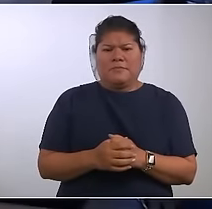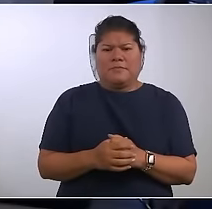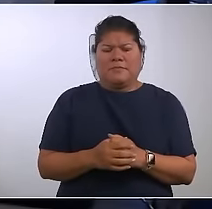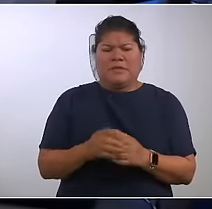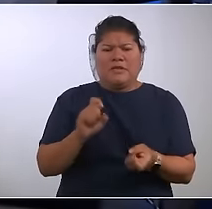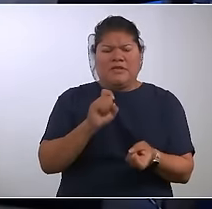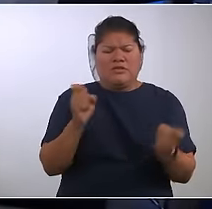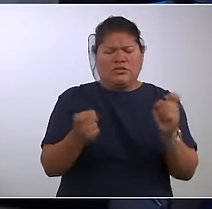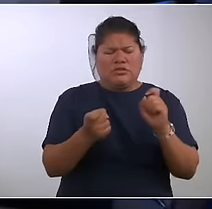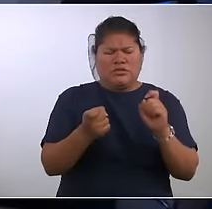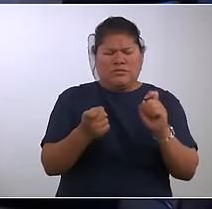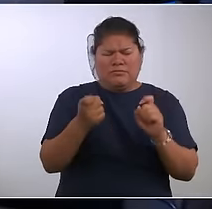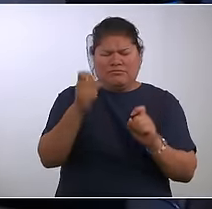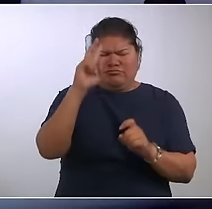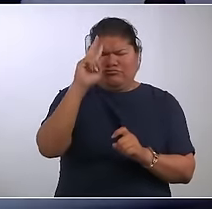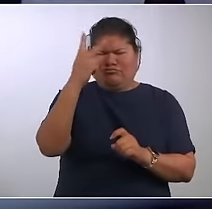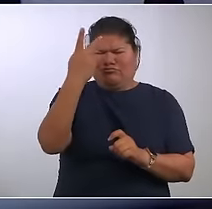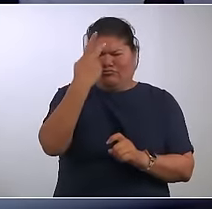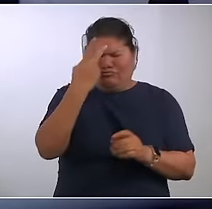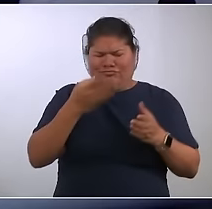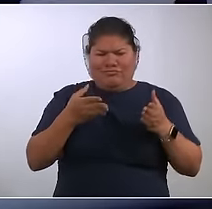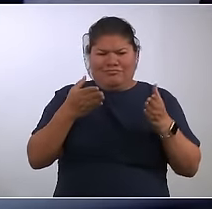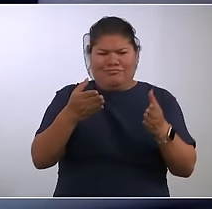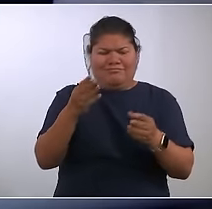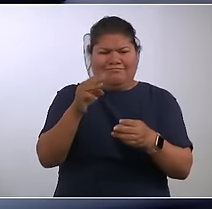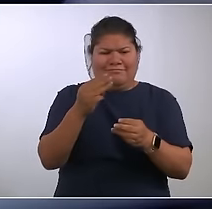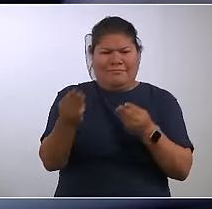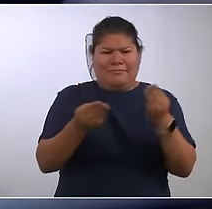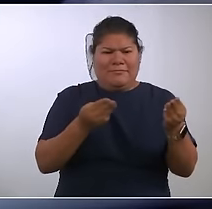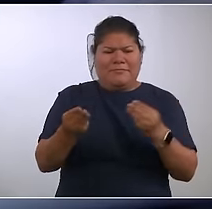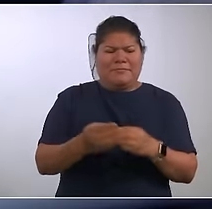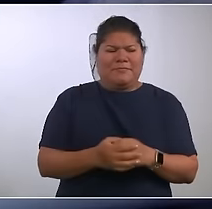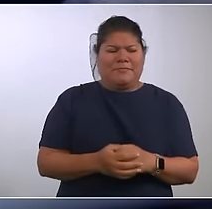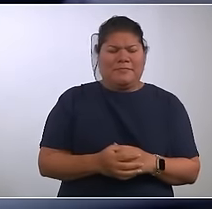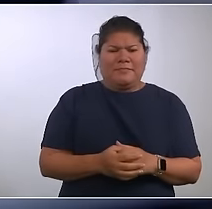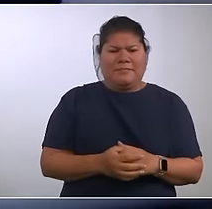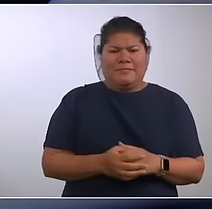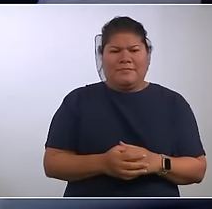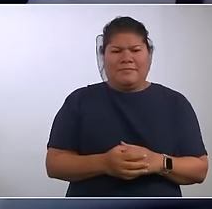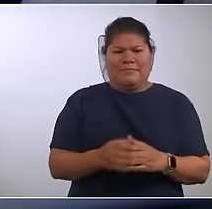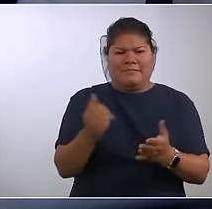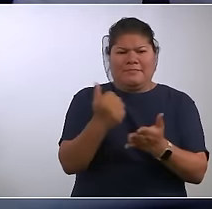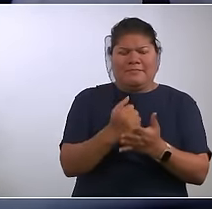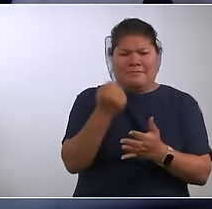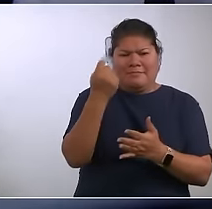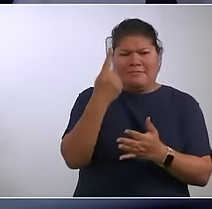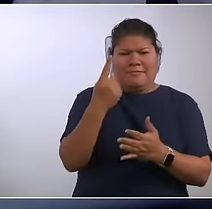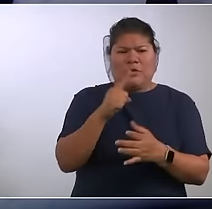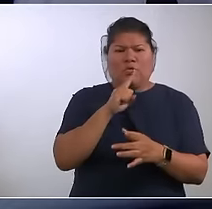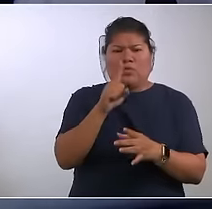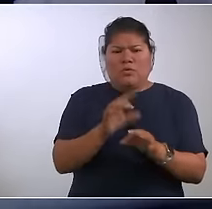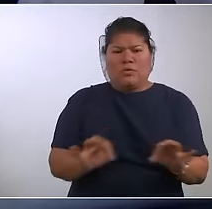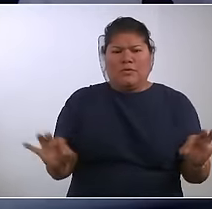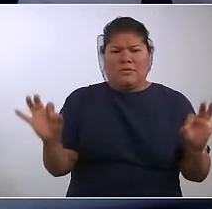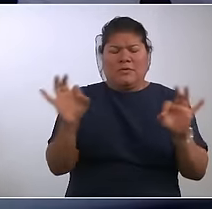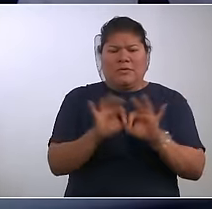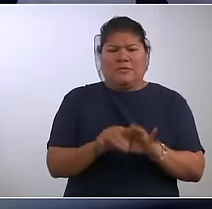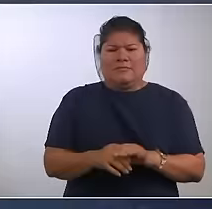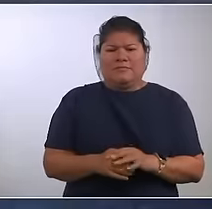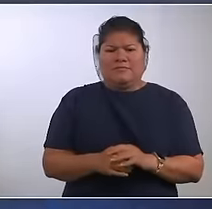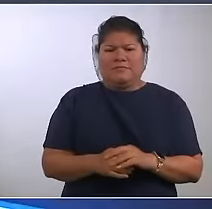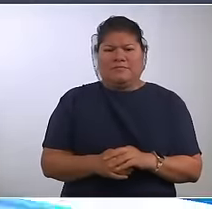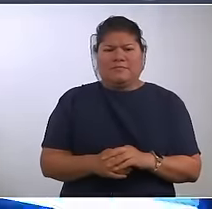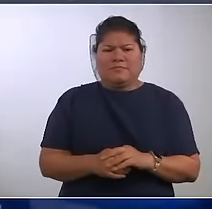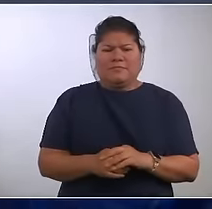Change my way of thinking about ministry. Cambia mi manera de pensar del ministerio. And help me to understand that what really matters. Y ayúdame a entender